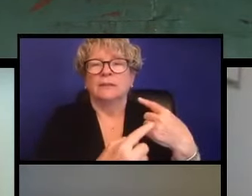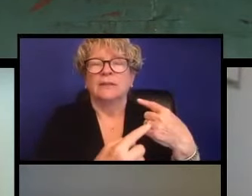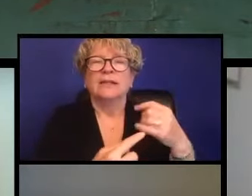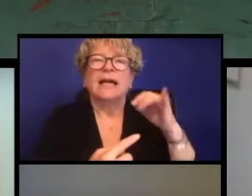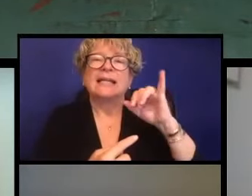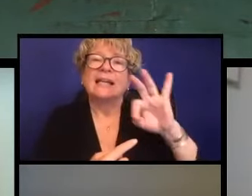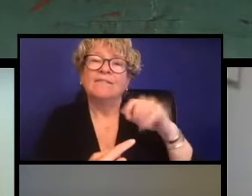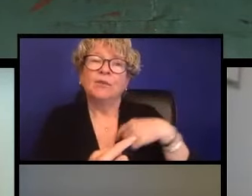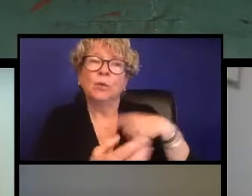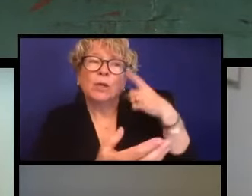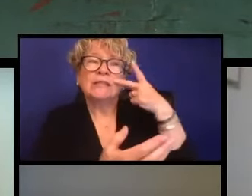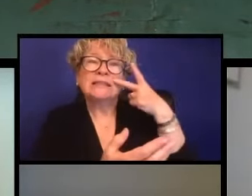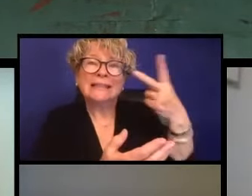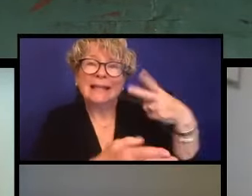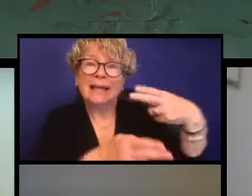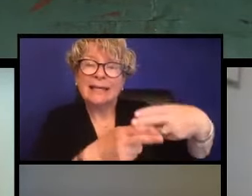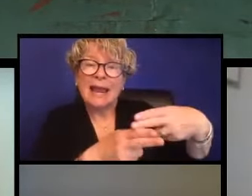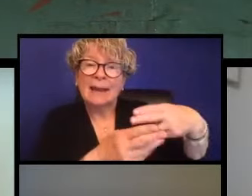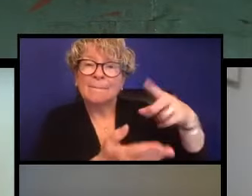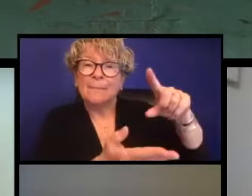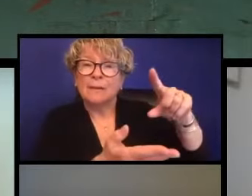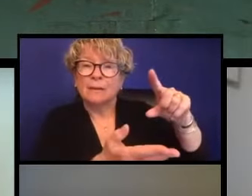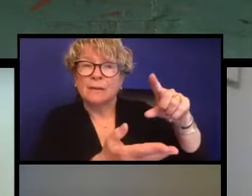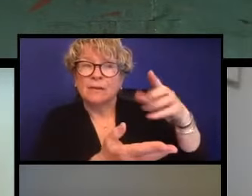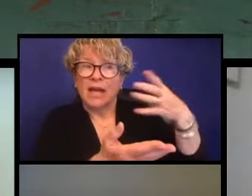recognize published in, let's say,